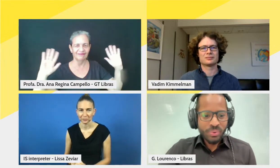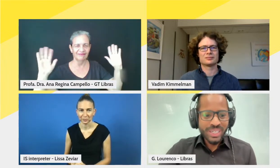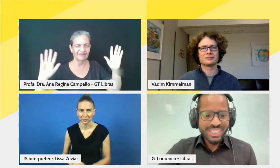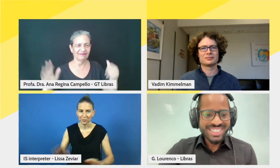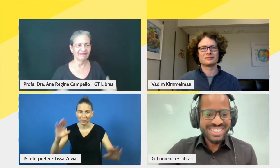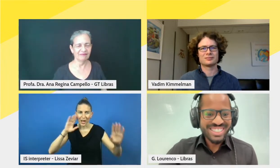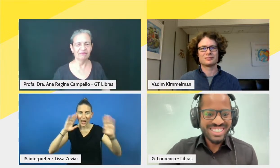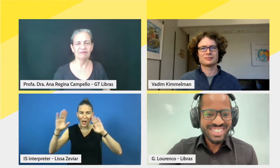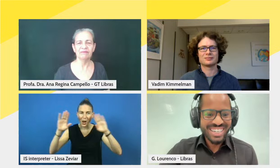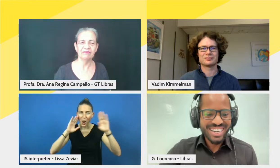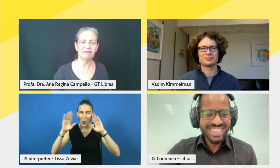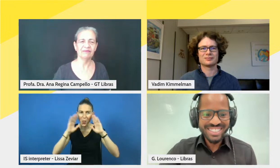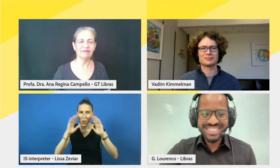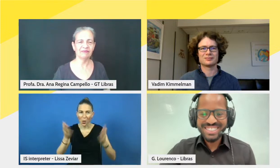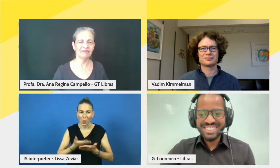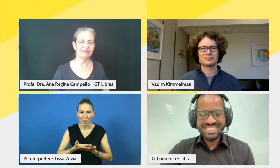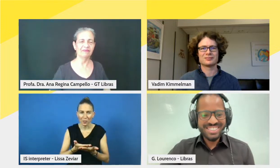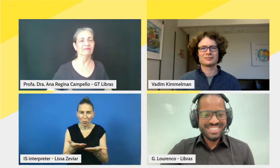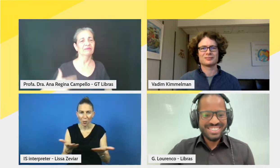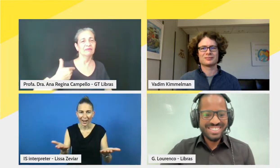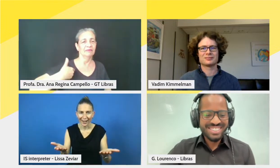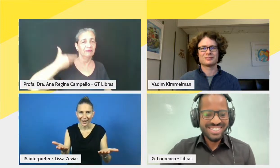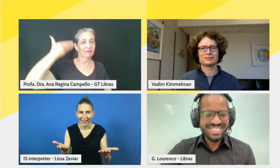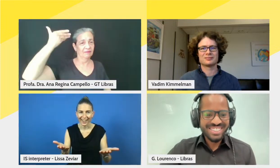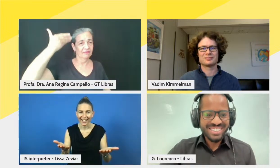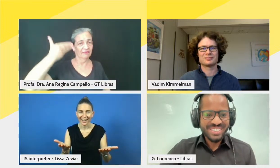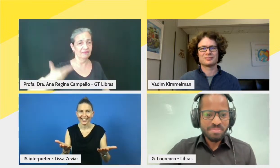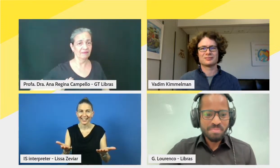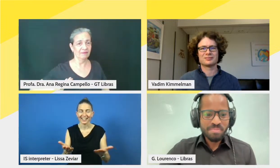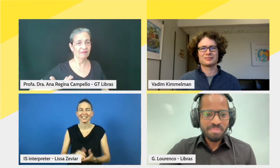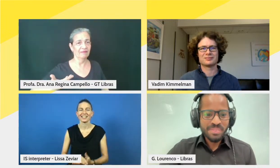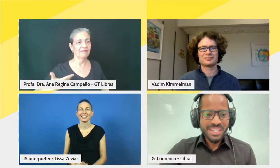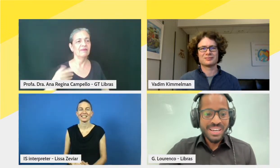Hello everyone. Hi,